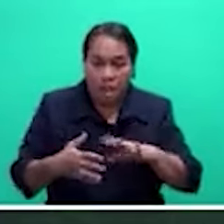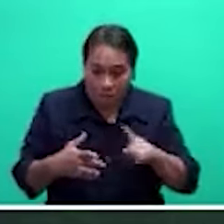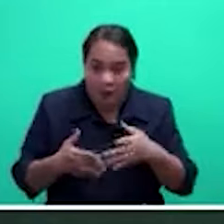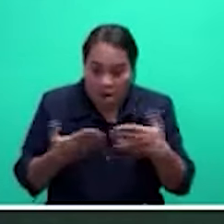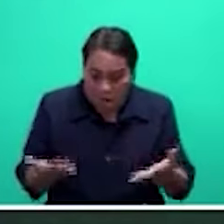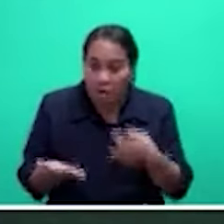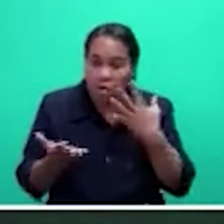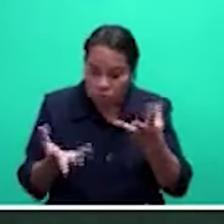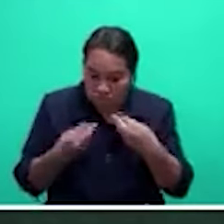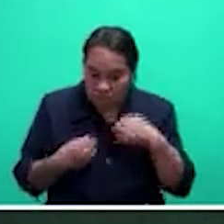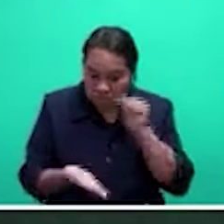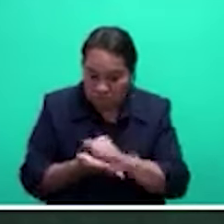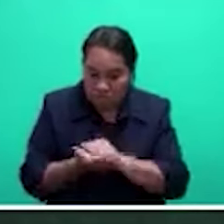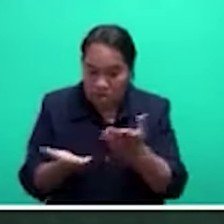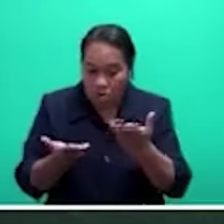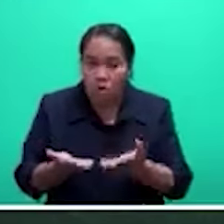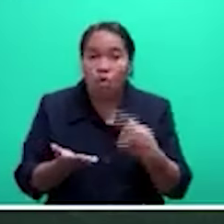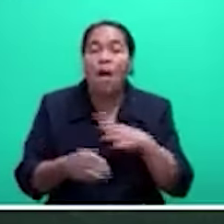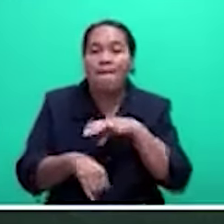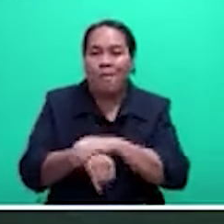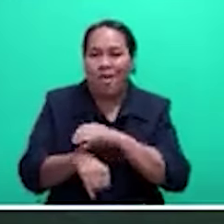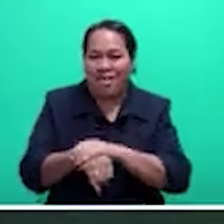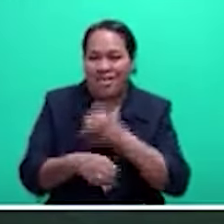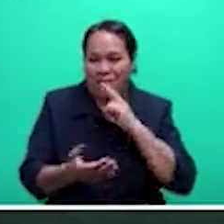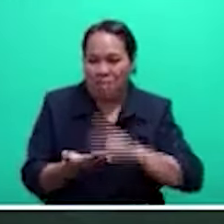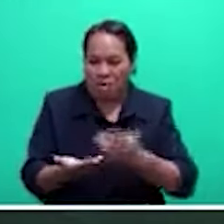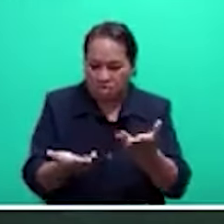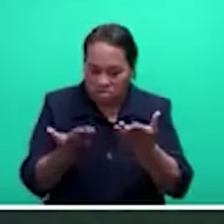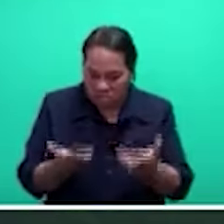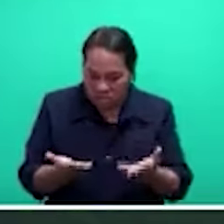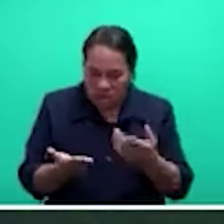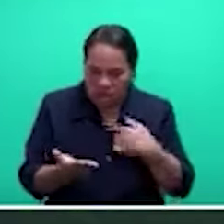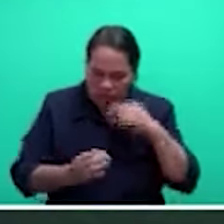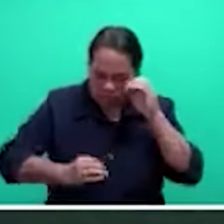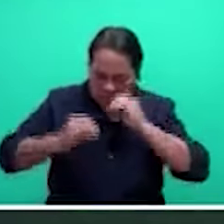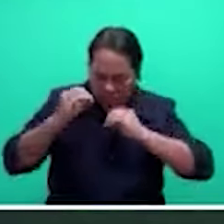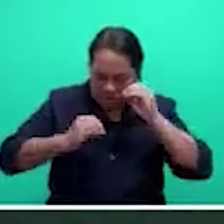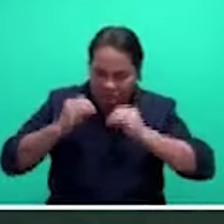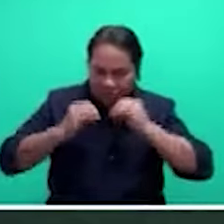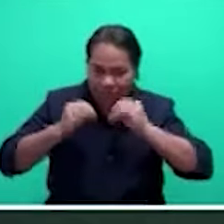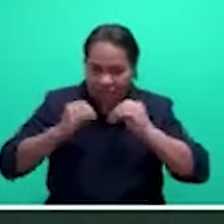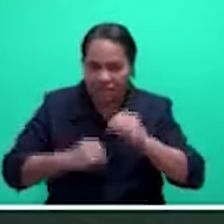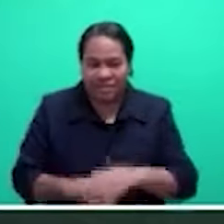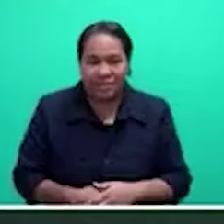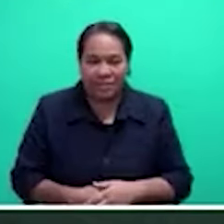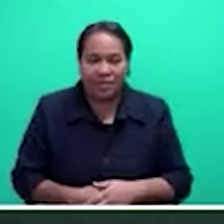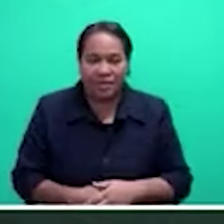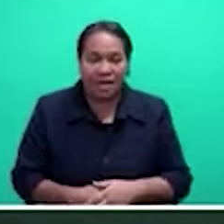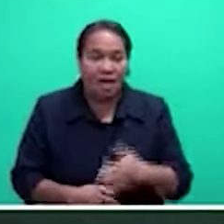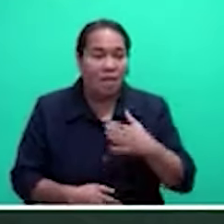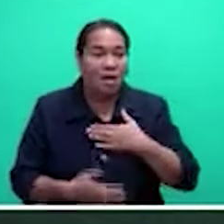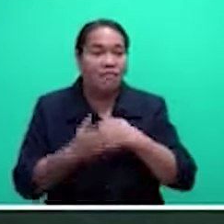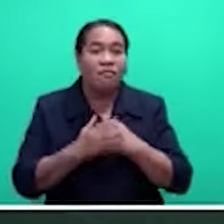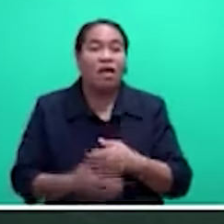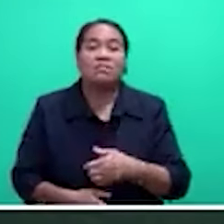released by the Acting Commissioner of Police. And I was observing while my colleague, Honorable Kodal Vasav,